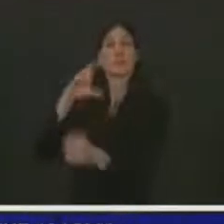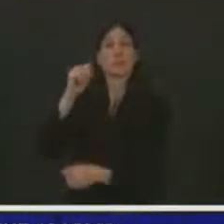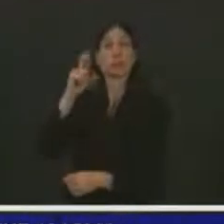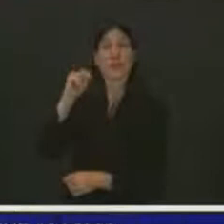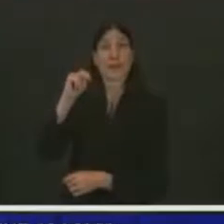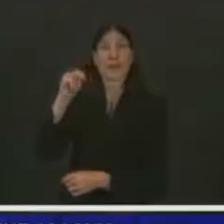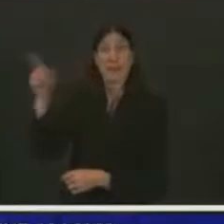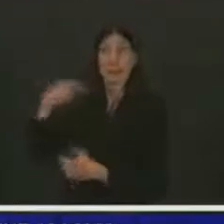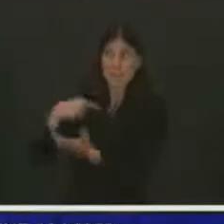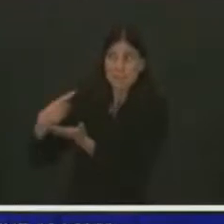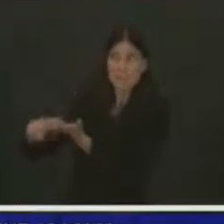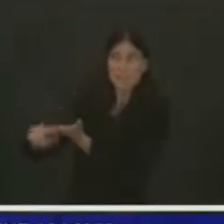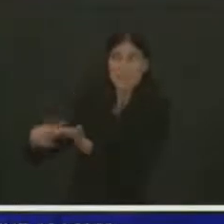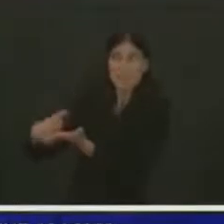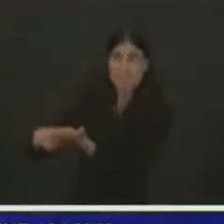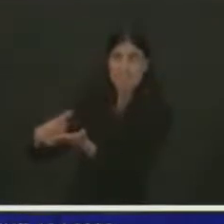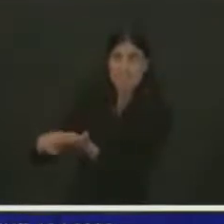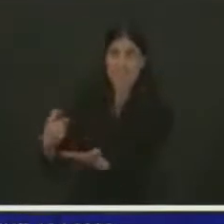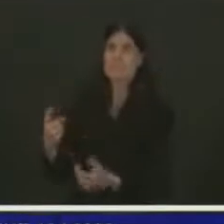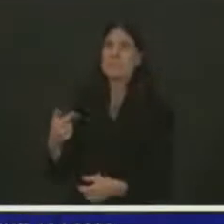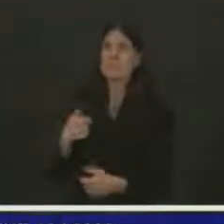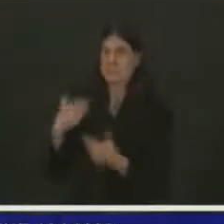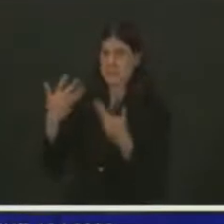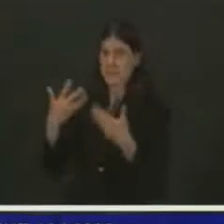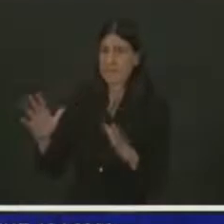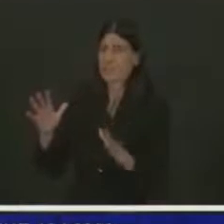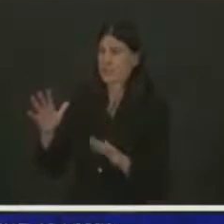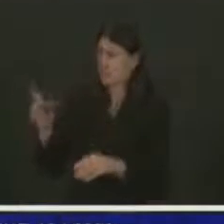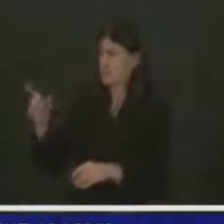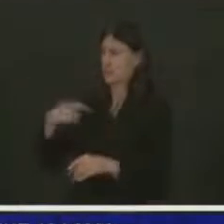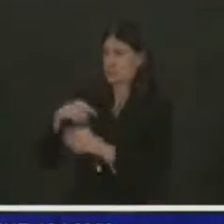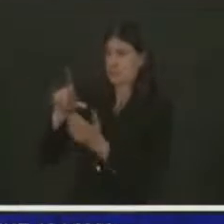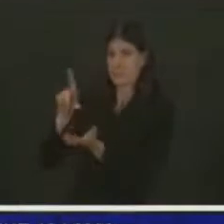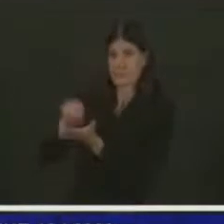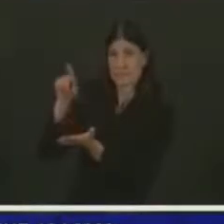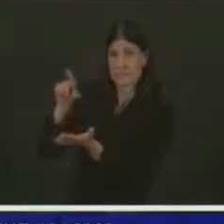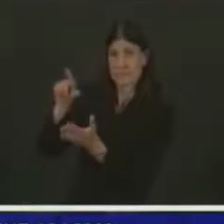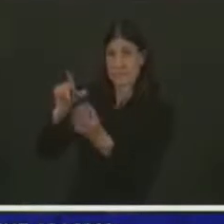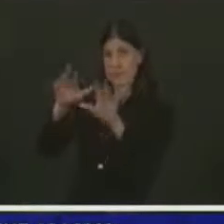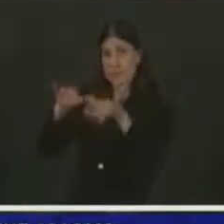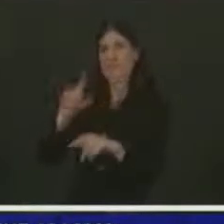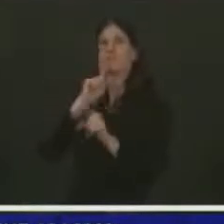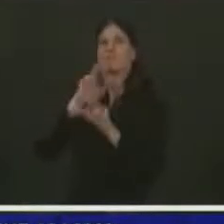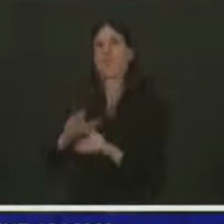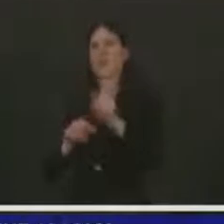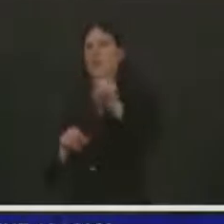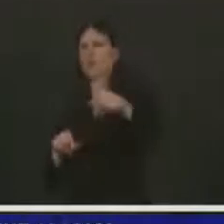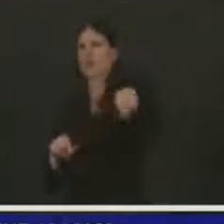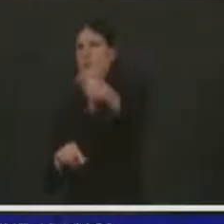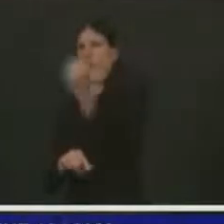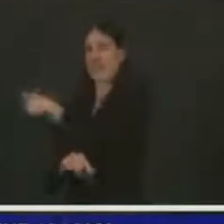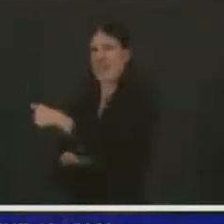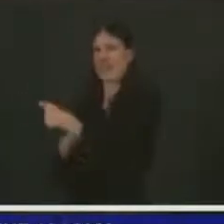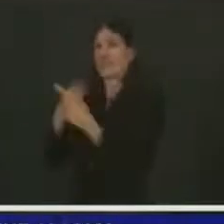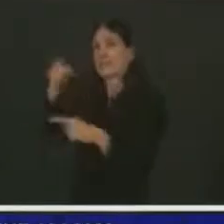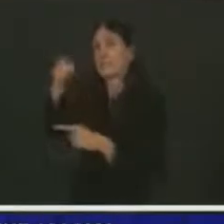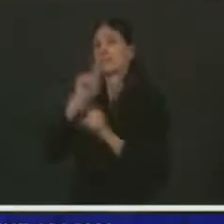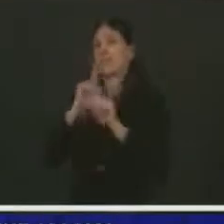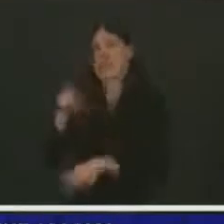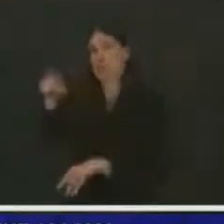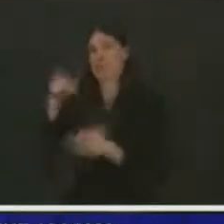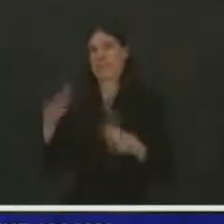on motifri.com. But one of the focuses on that was, what do you think are the